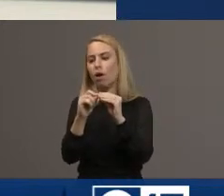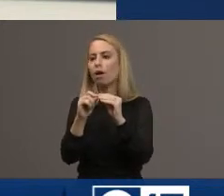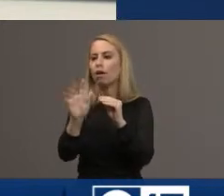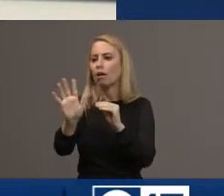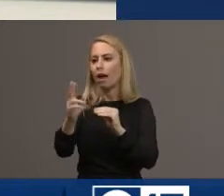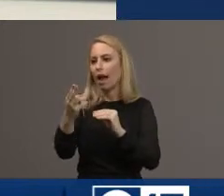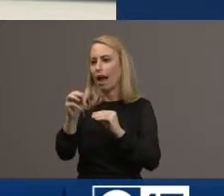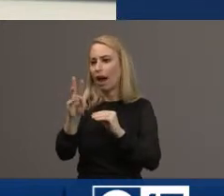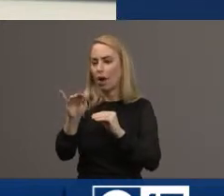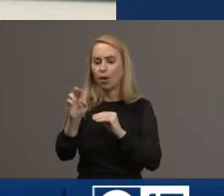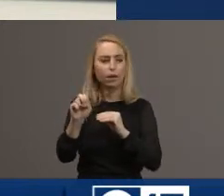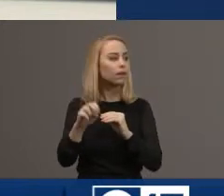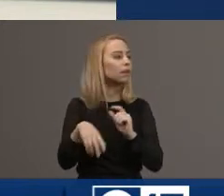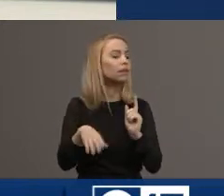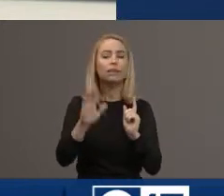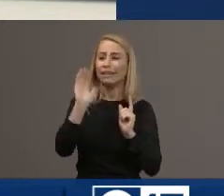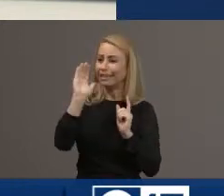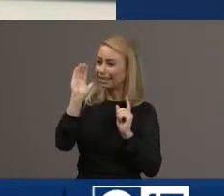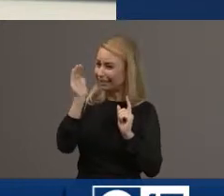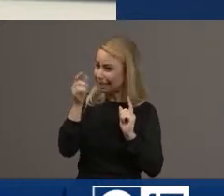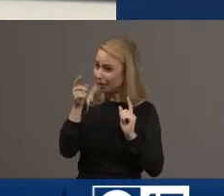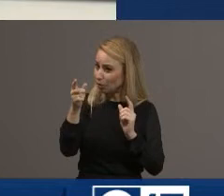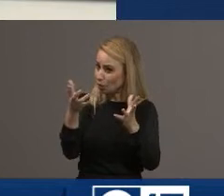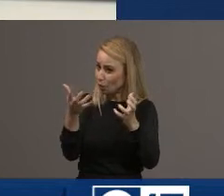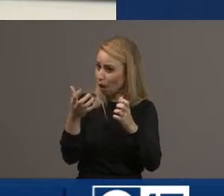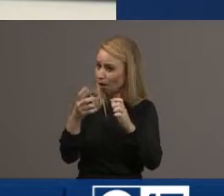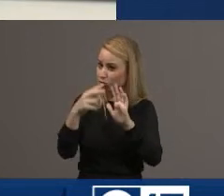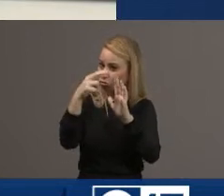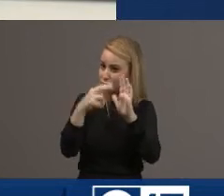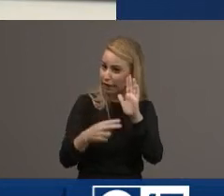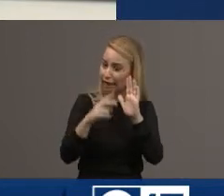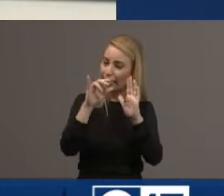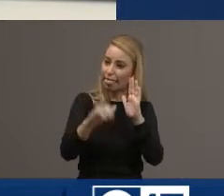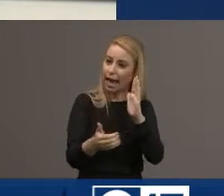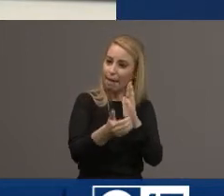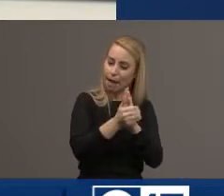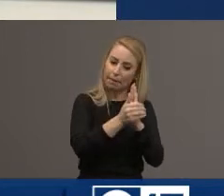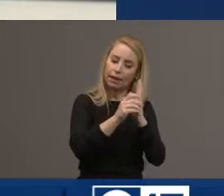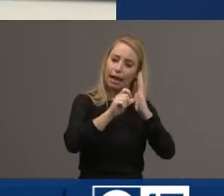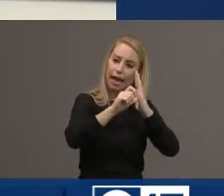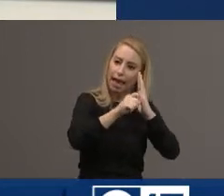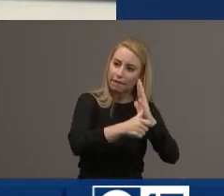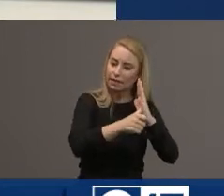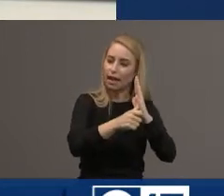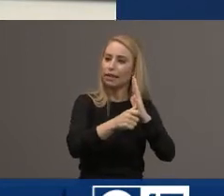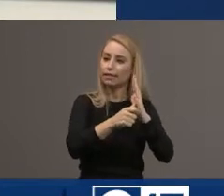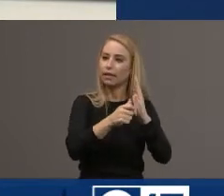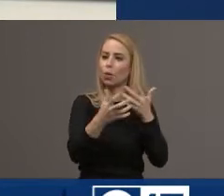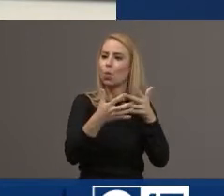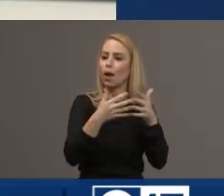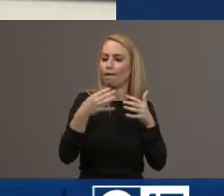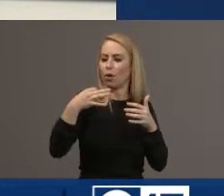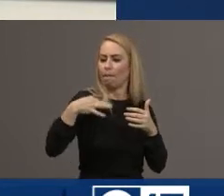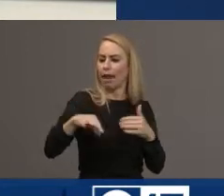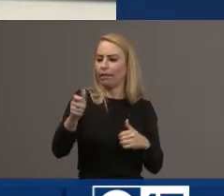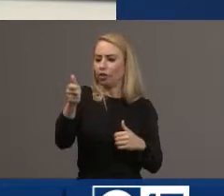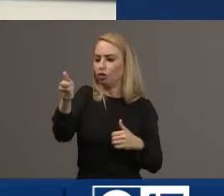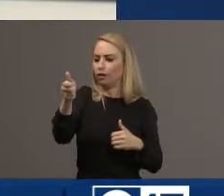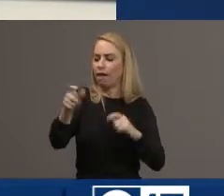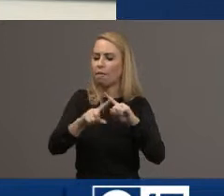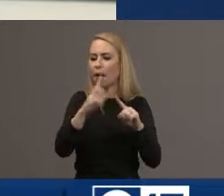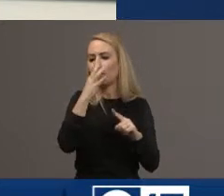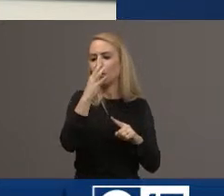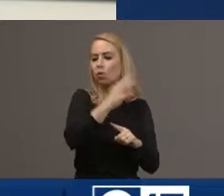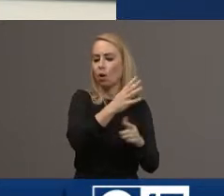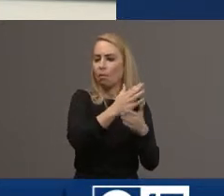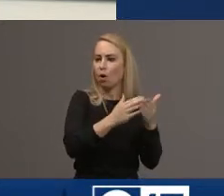understand. You seem to want to read that amendment, Howie, with emphasis on something that benefits you, but not